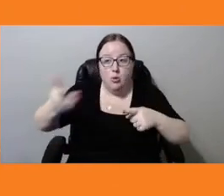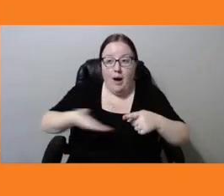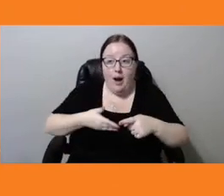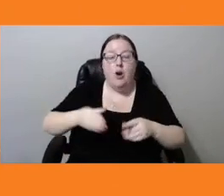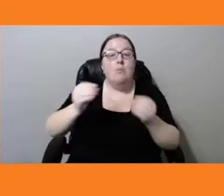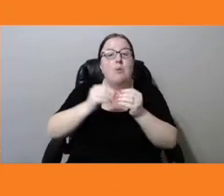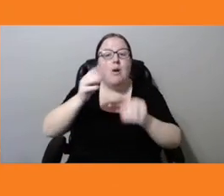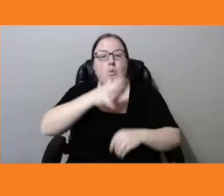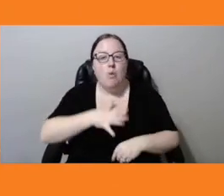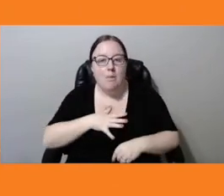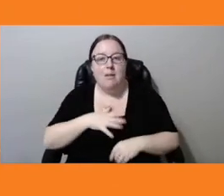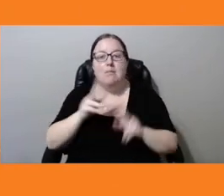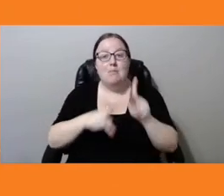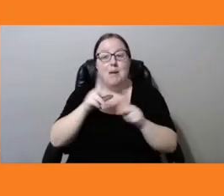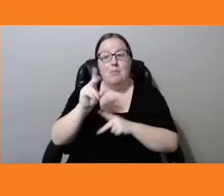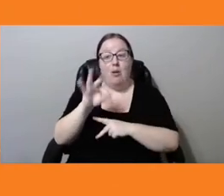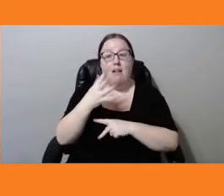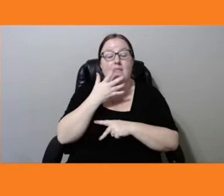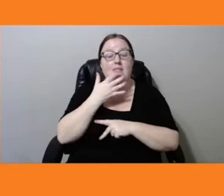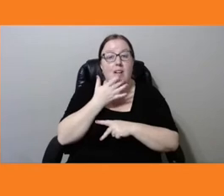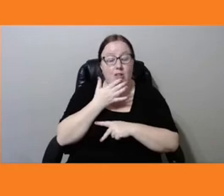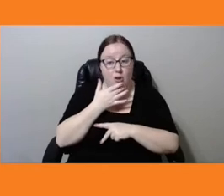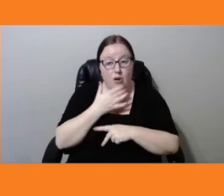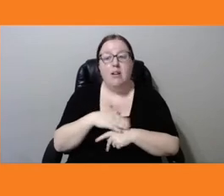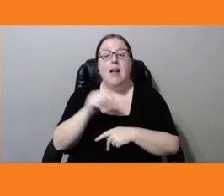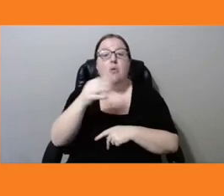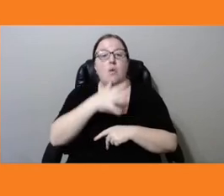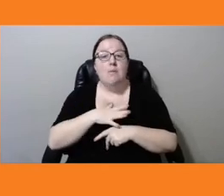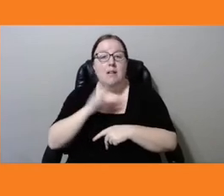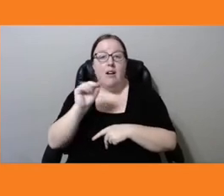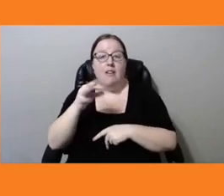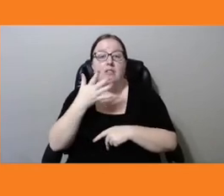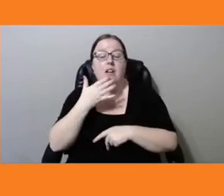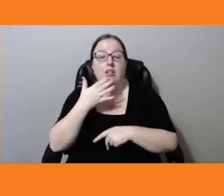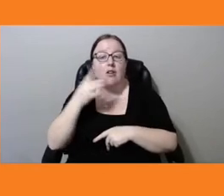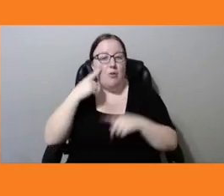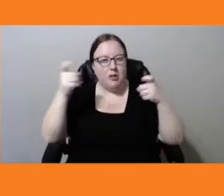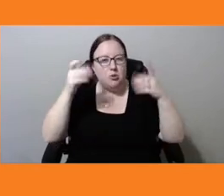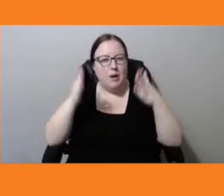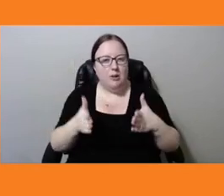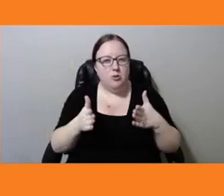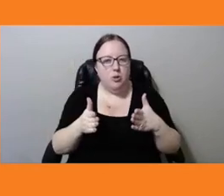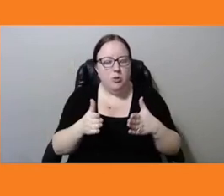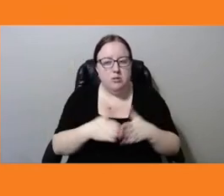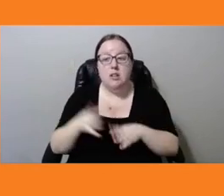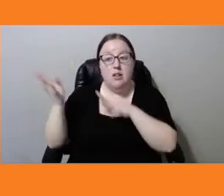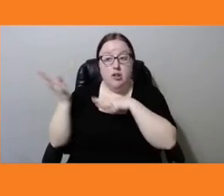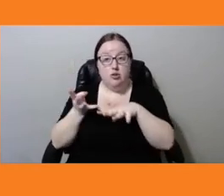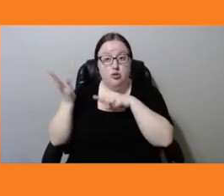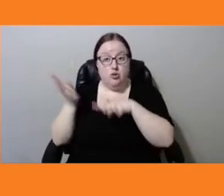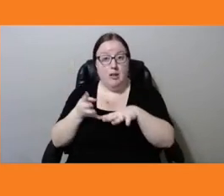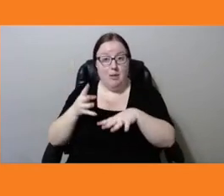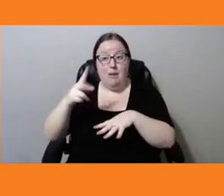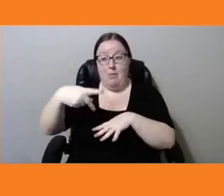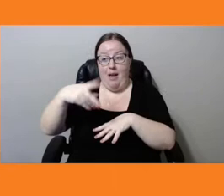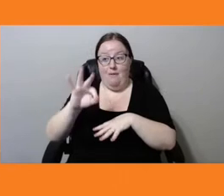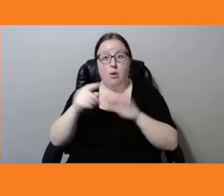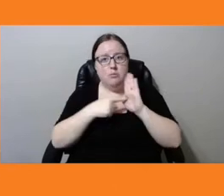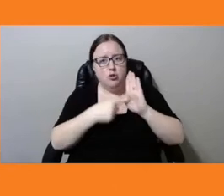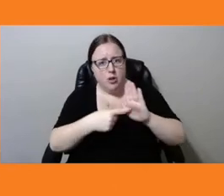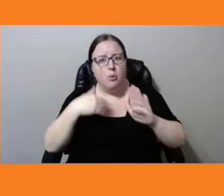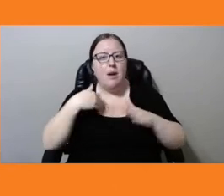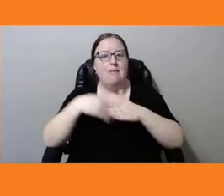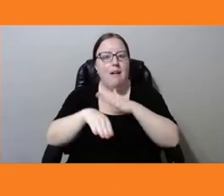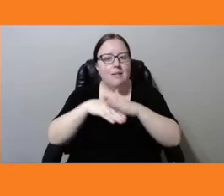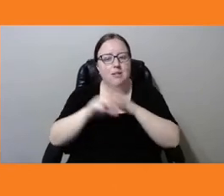share of women and people of color and women of color as directors of films. These streaming platforms point to just how we can have access